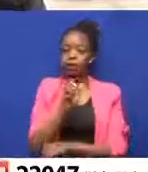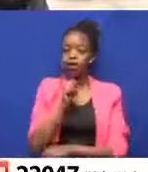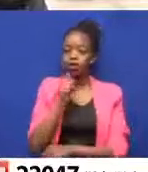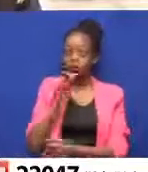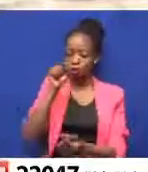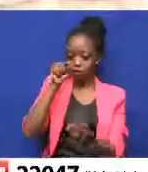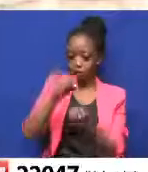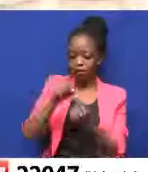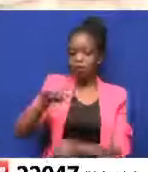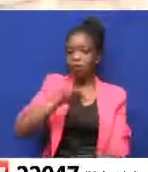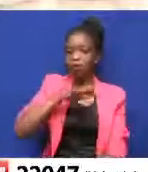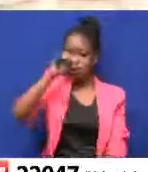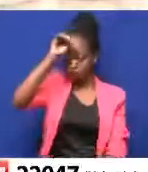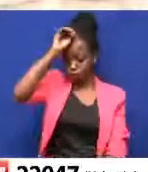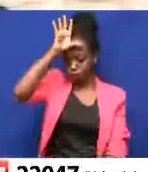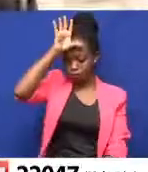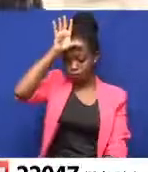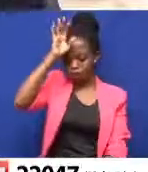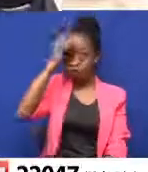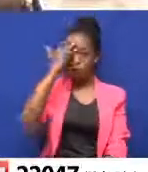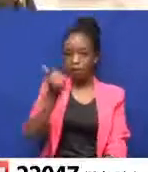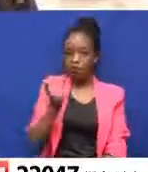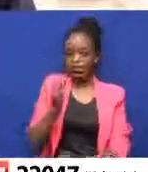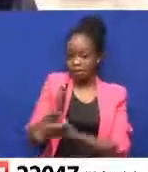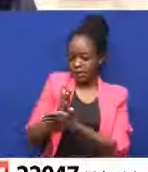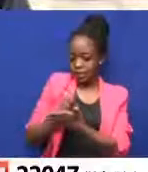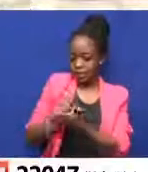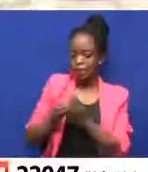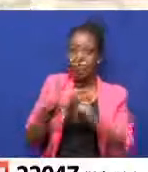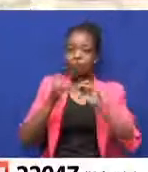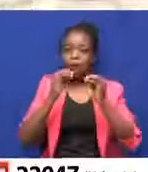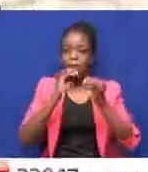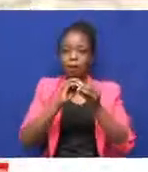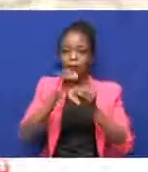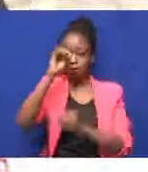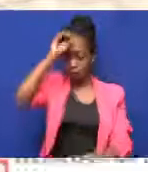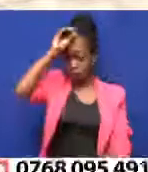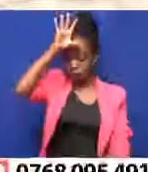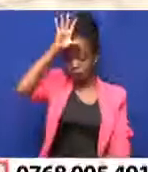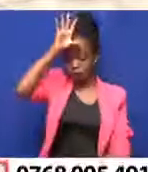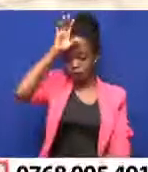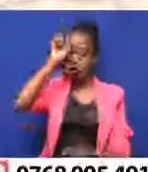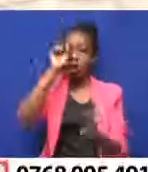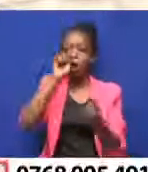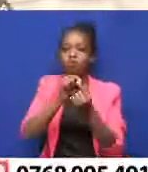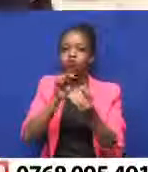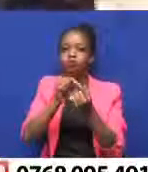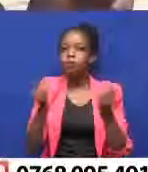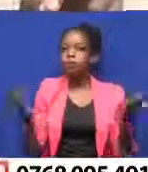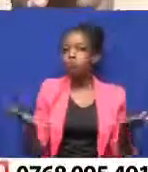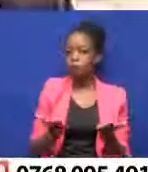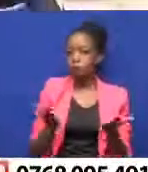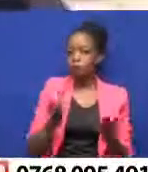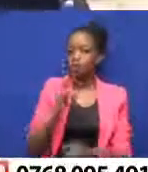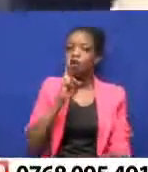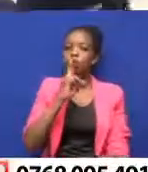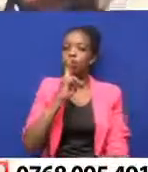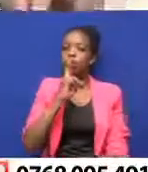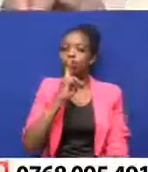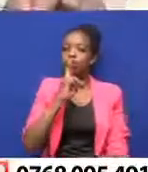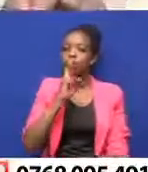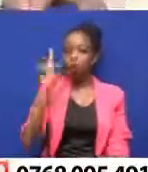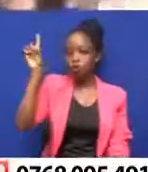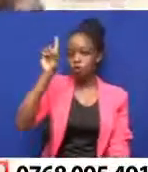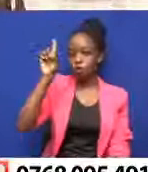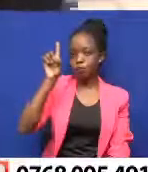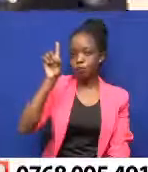here in Kiambu. Some of the figures in Kiambu were tested in Ruiru, in